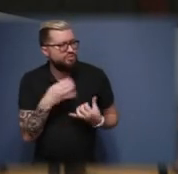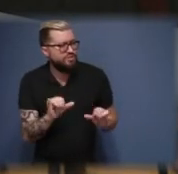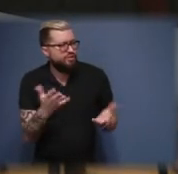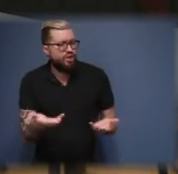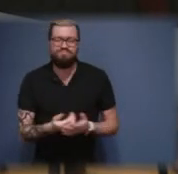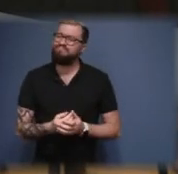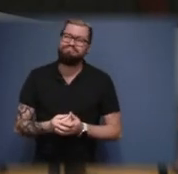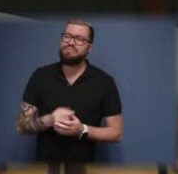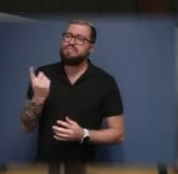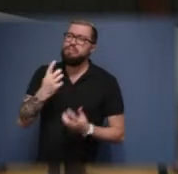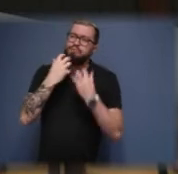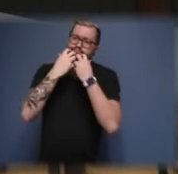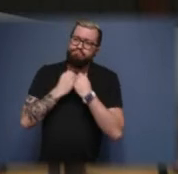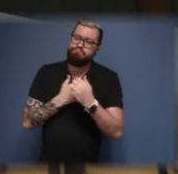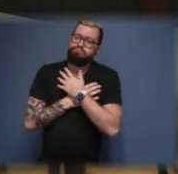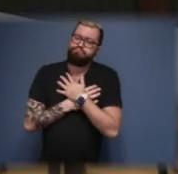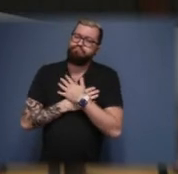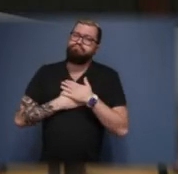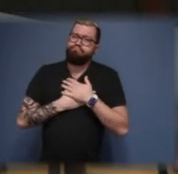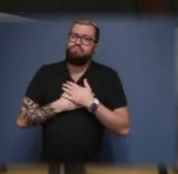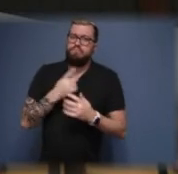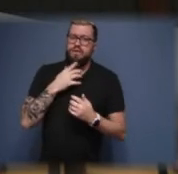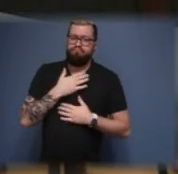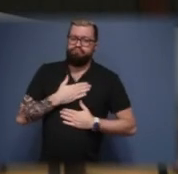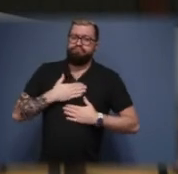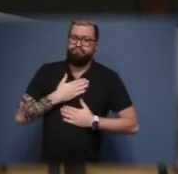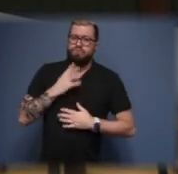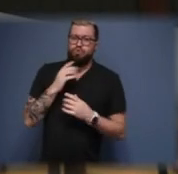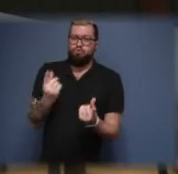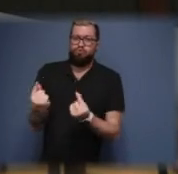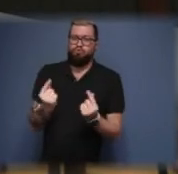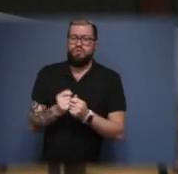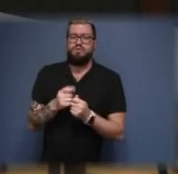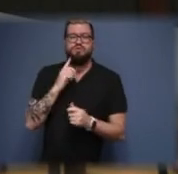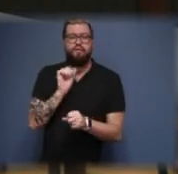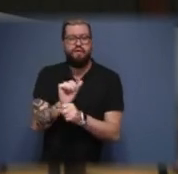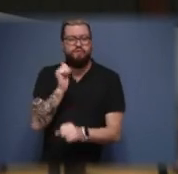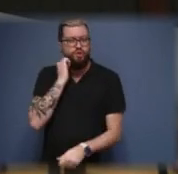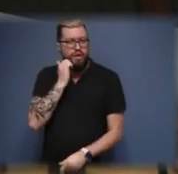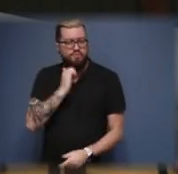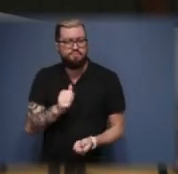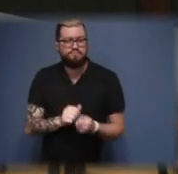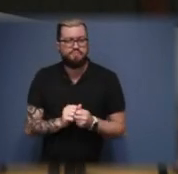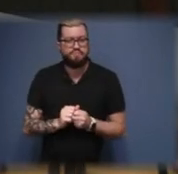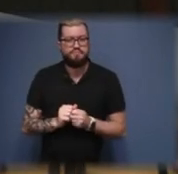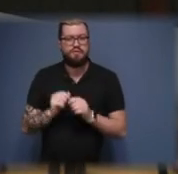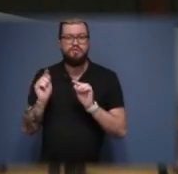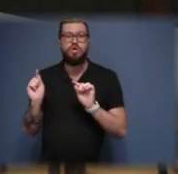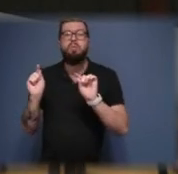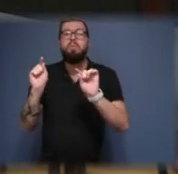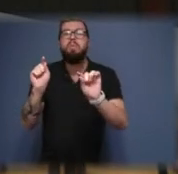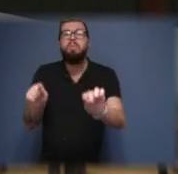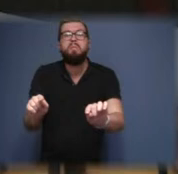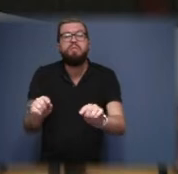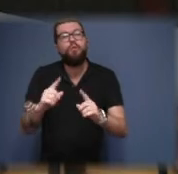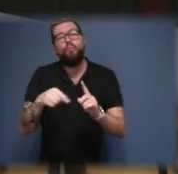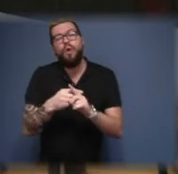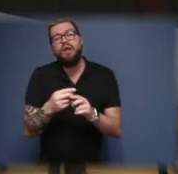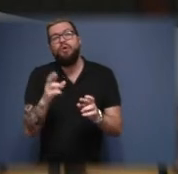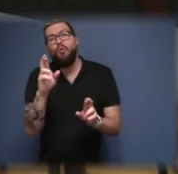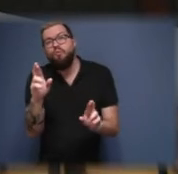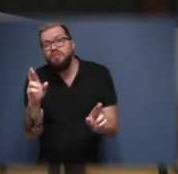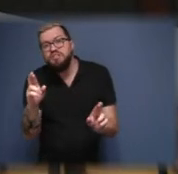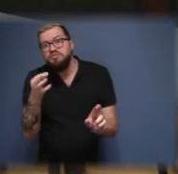something I enjoy doing. And, you know, I will continue to do until sometime in the near future when I intend to retire